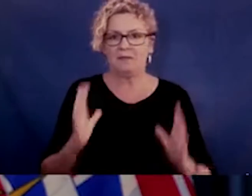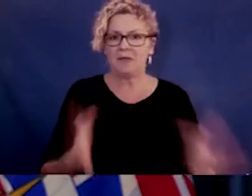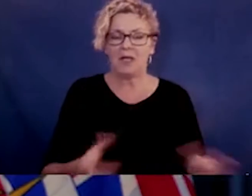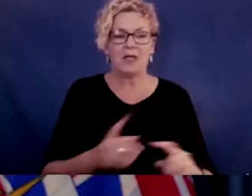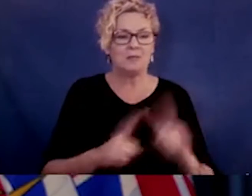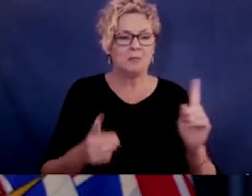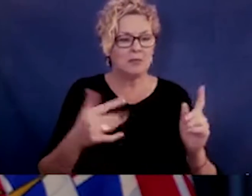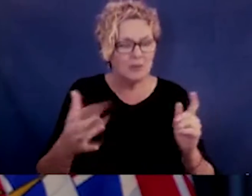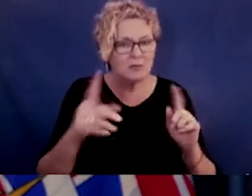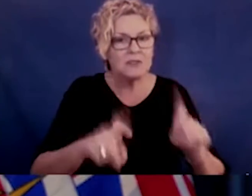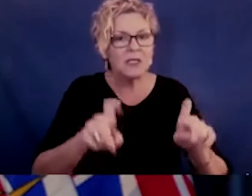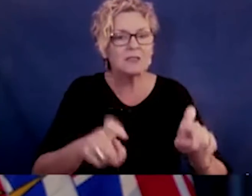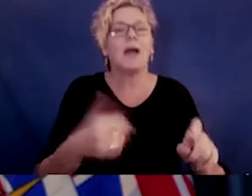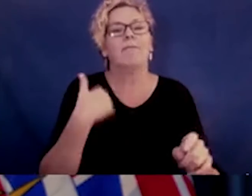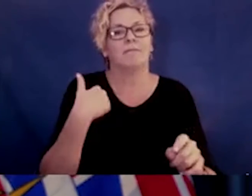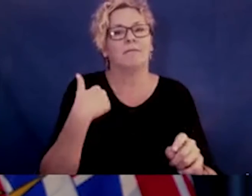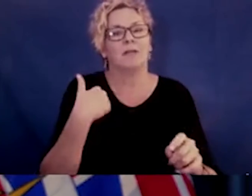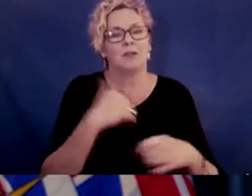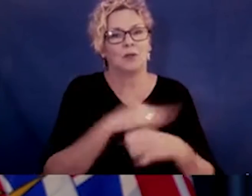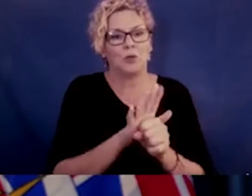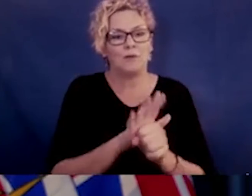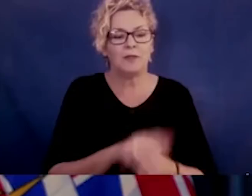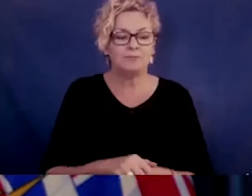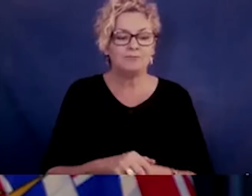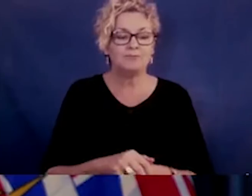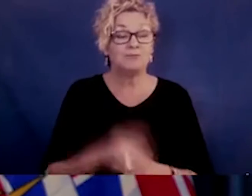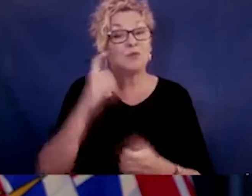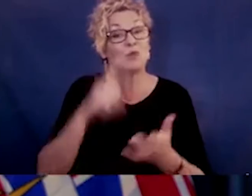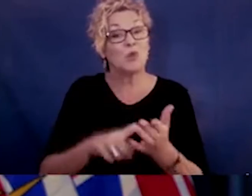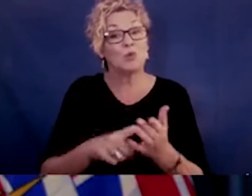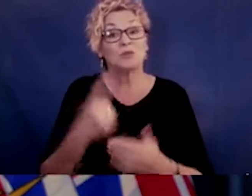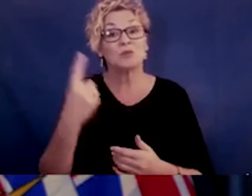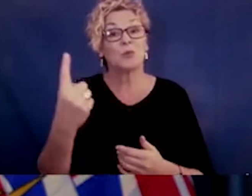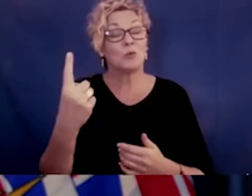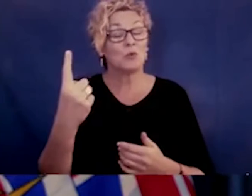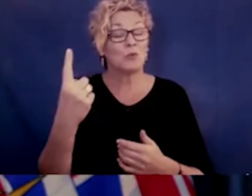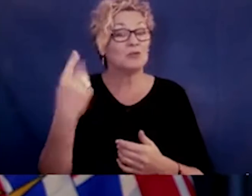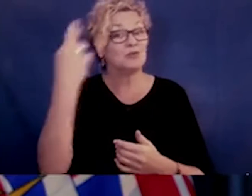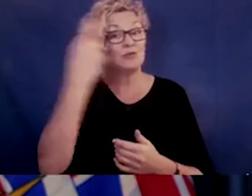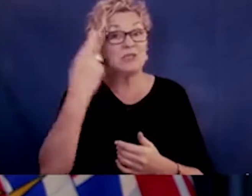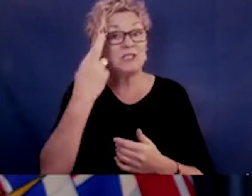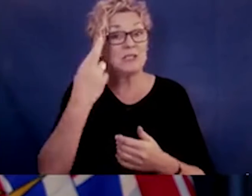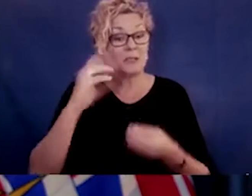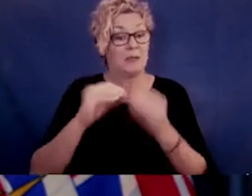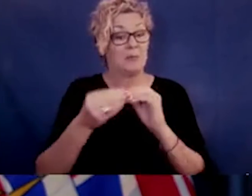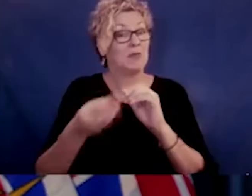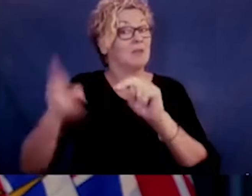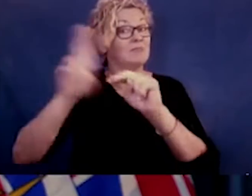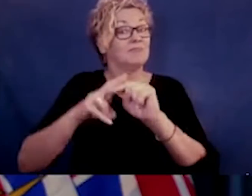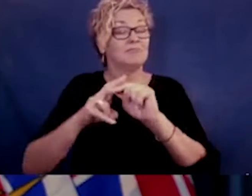facilities, sports leagues, and recreational organizations needed to have a COVID-19 safety plan, and we've been working